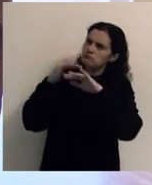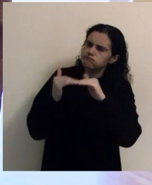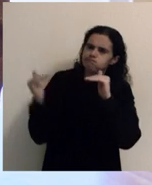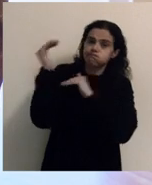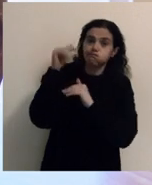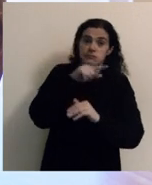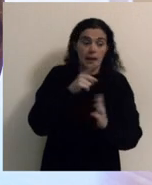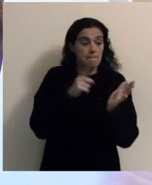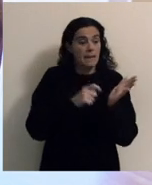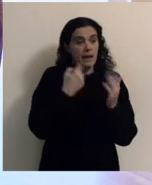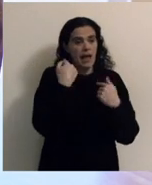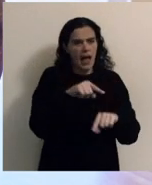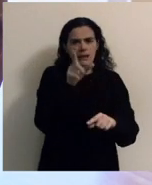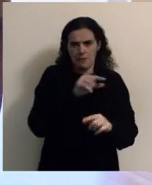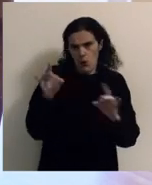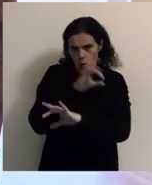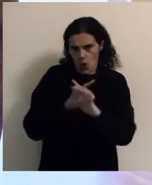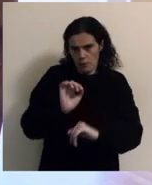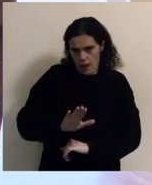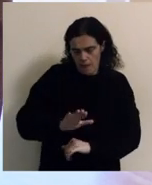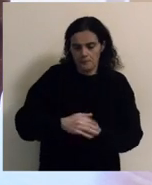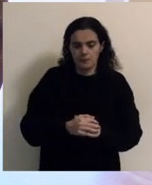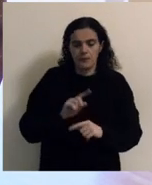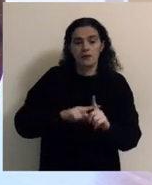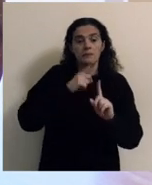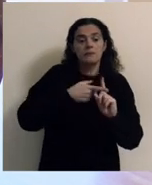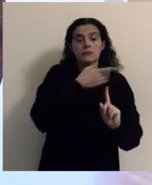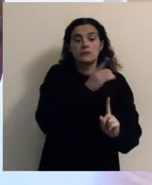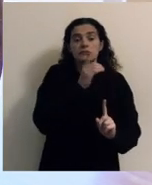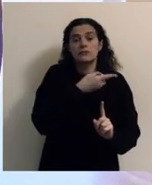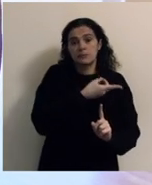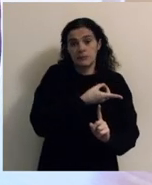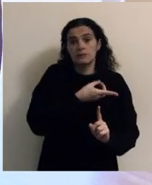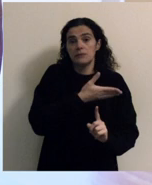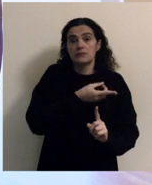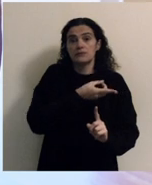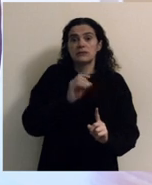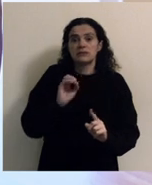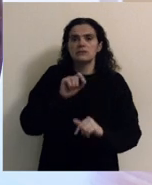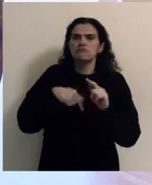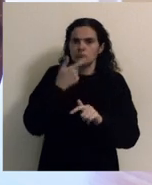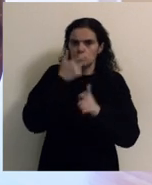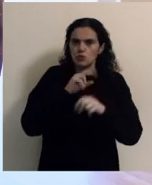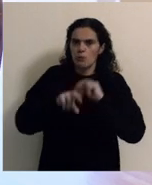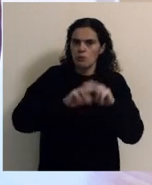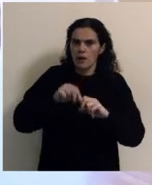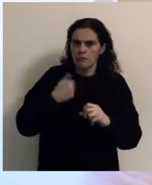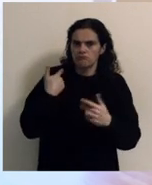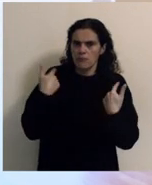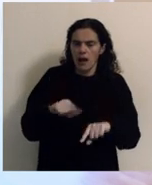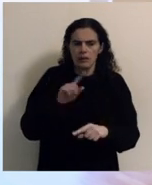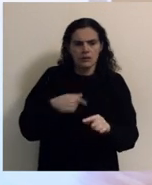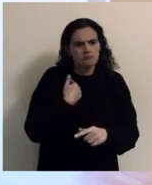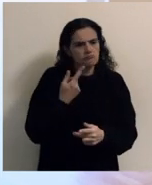in America and in Europe. And although by 1960, he was a modern old master, he was